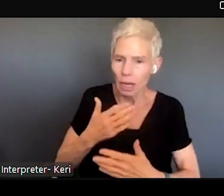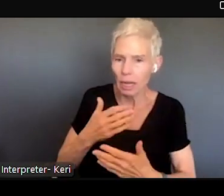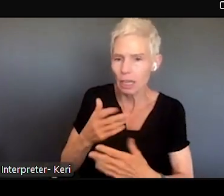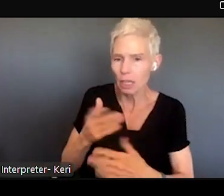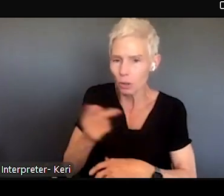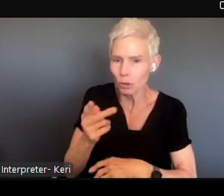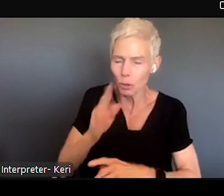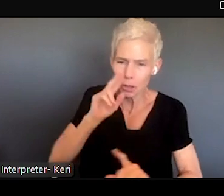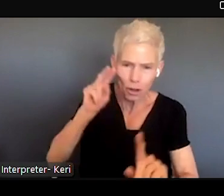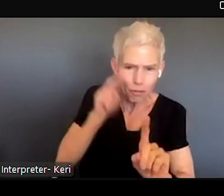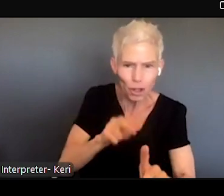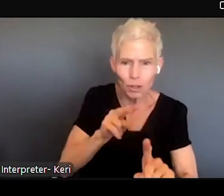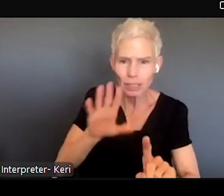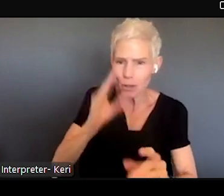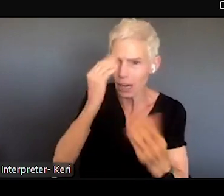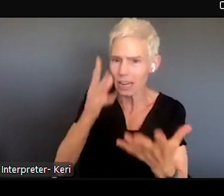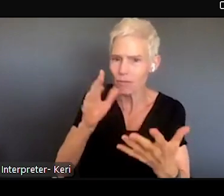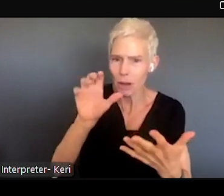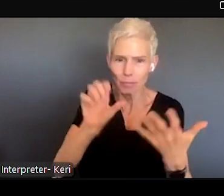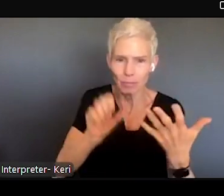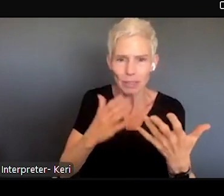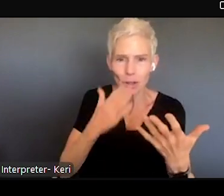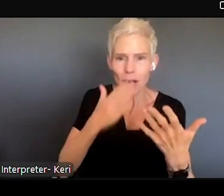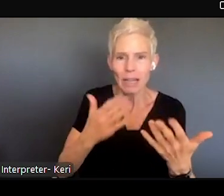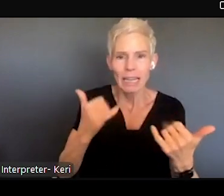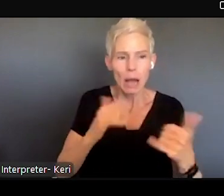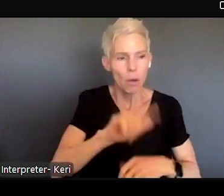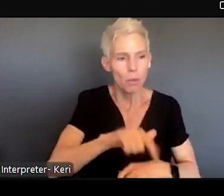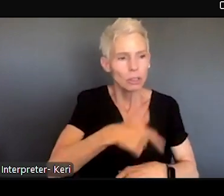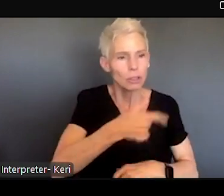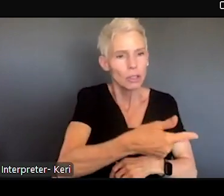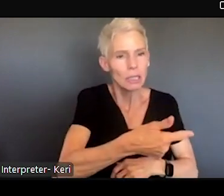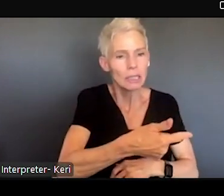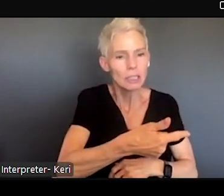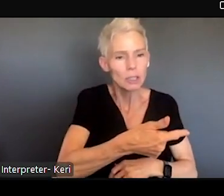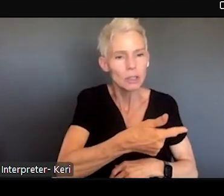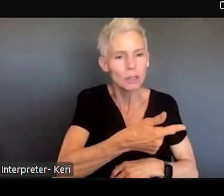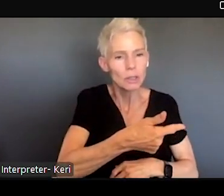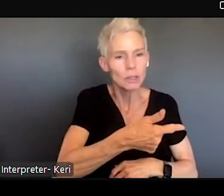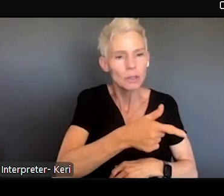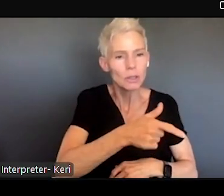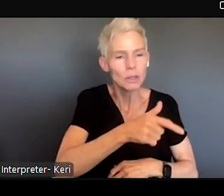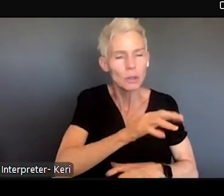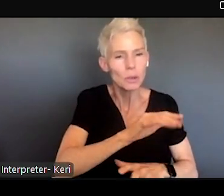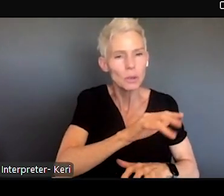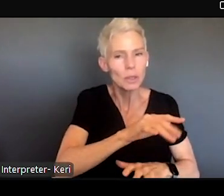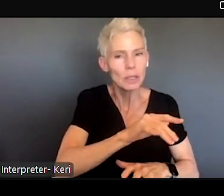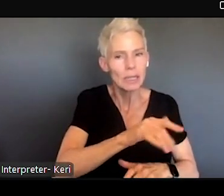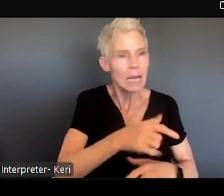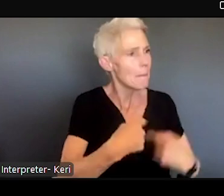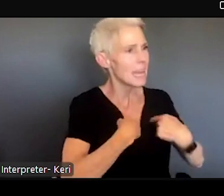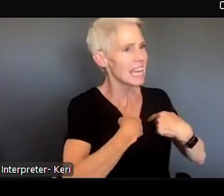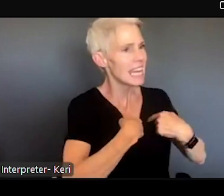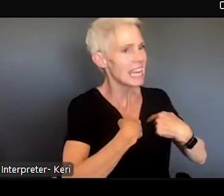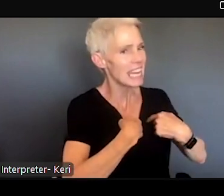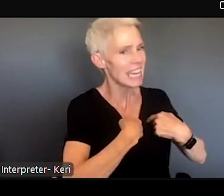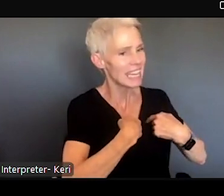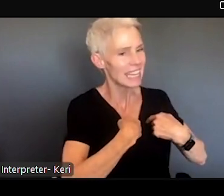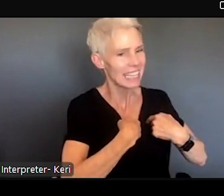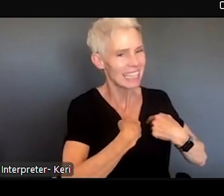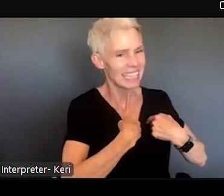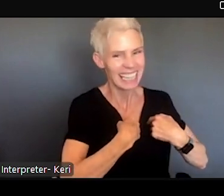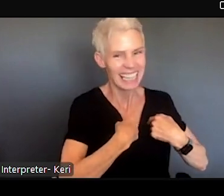insight and information. And I'm going to turn it back to, Me. yeah,